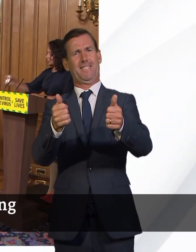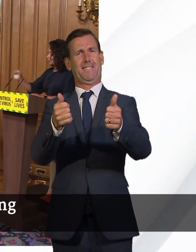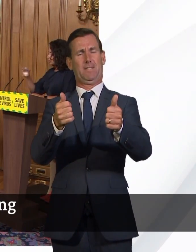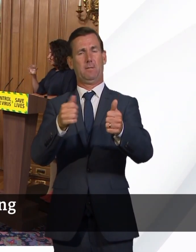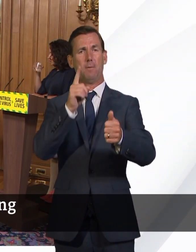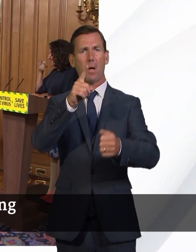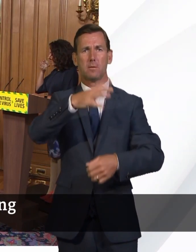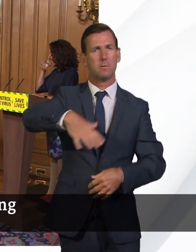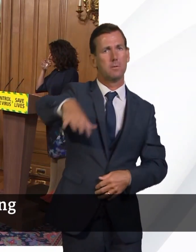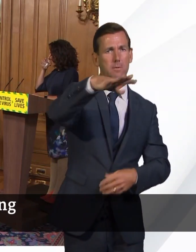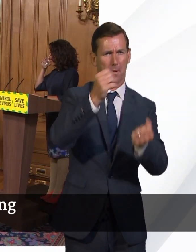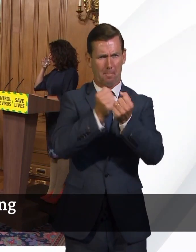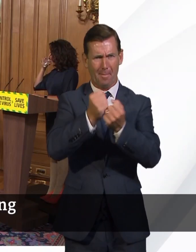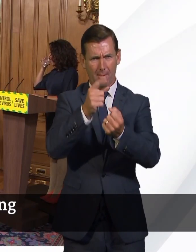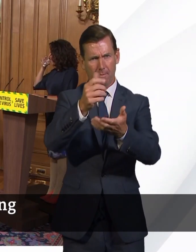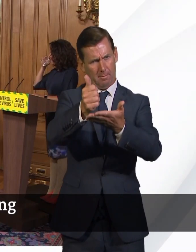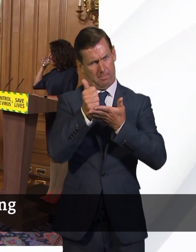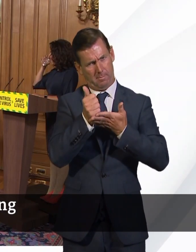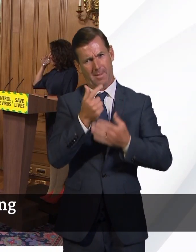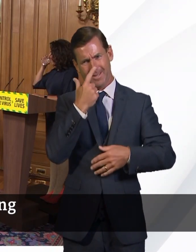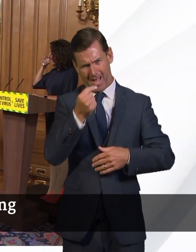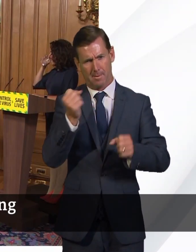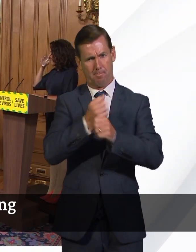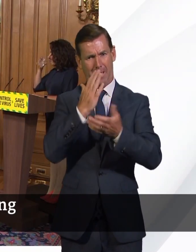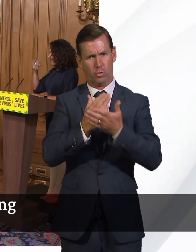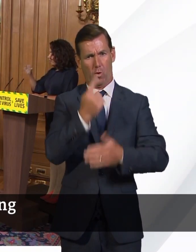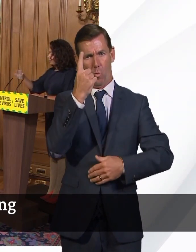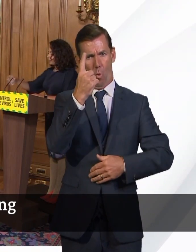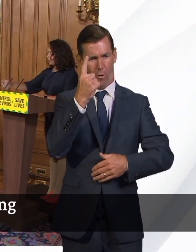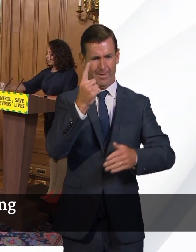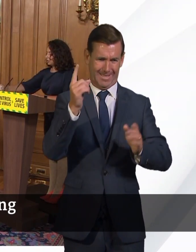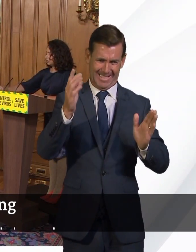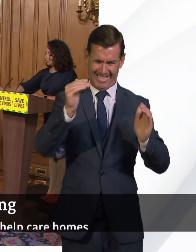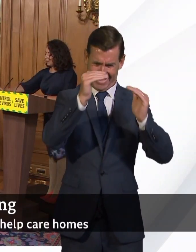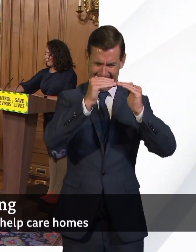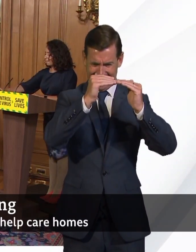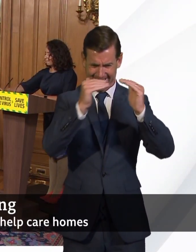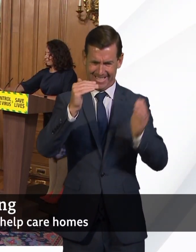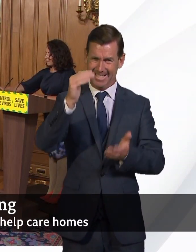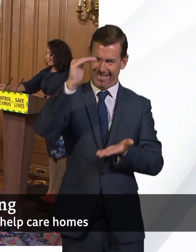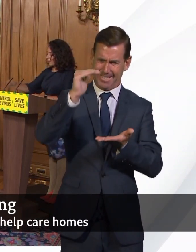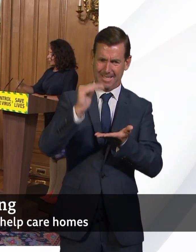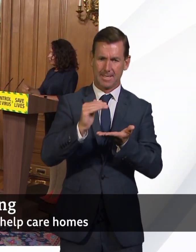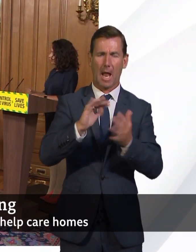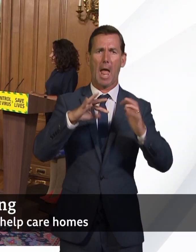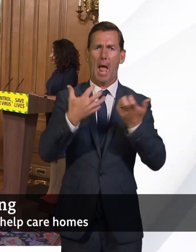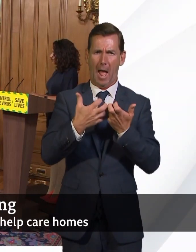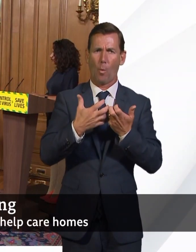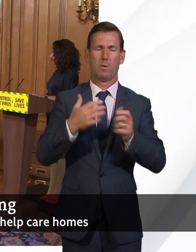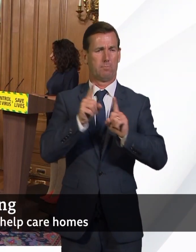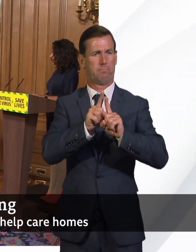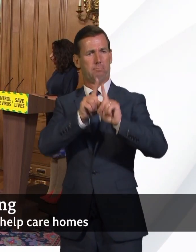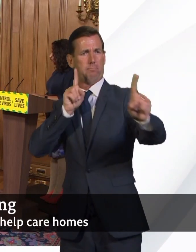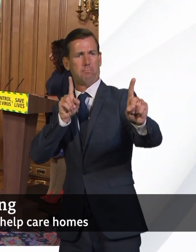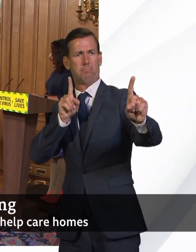in keeping R below 1 and pushing R down. And you can do that by following the social